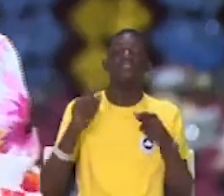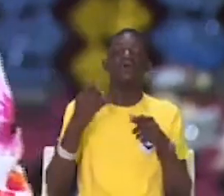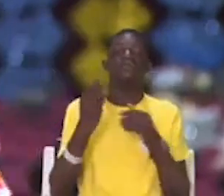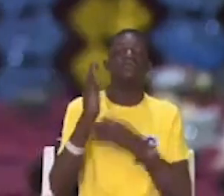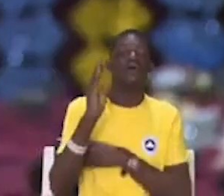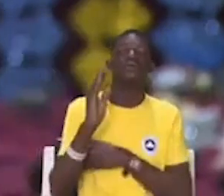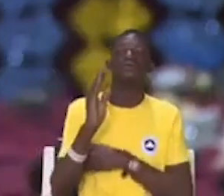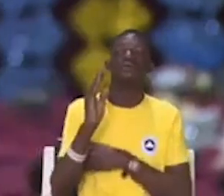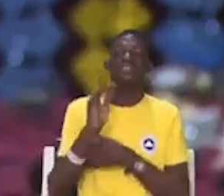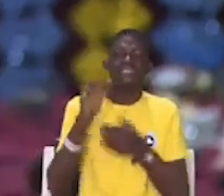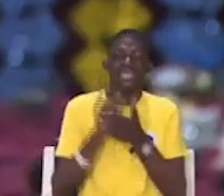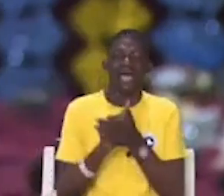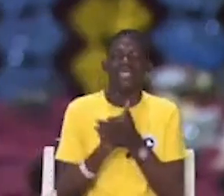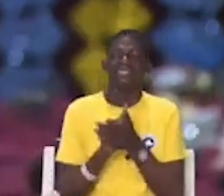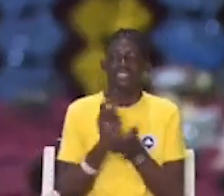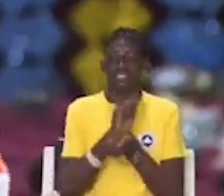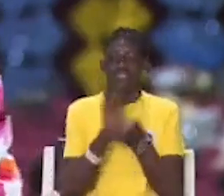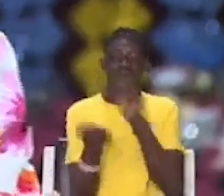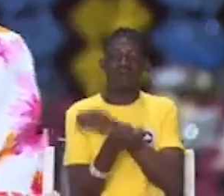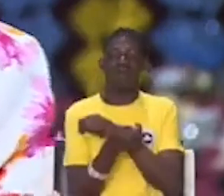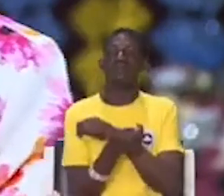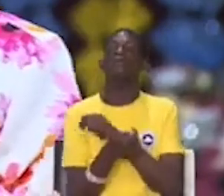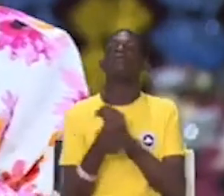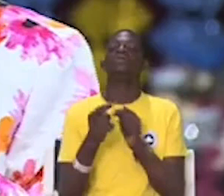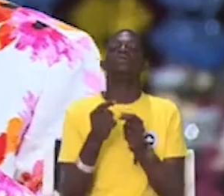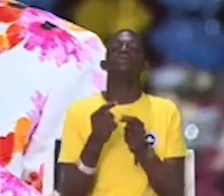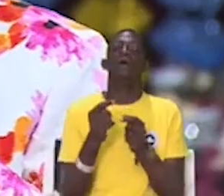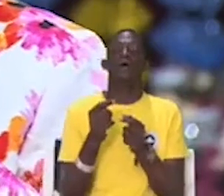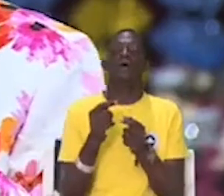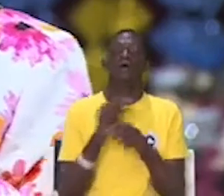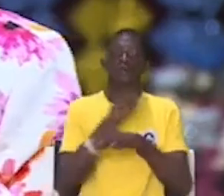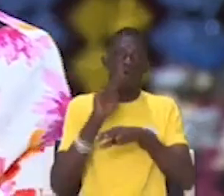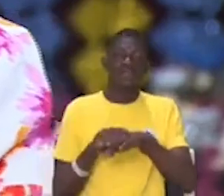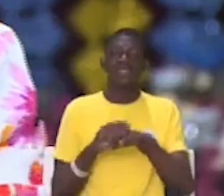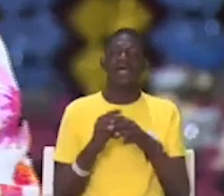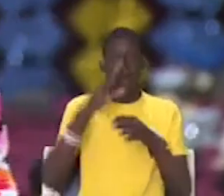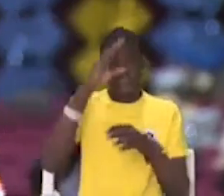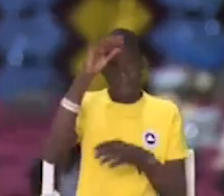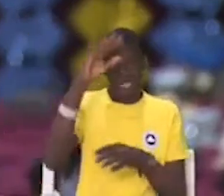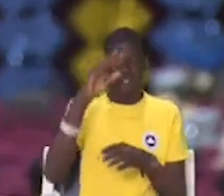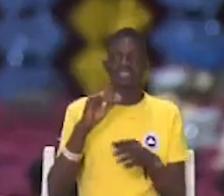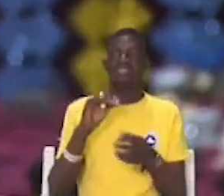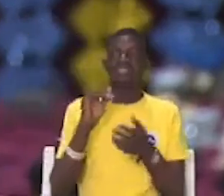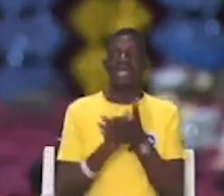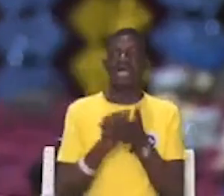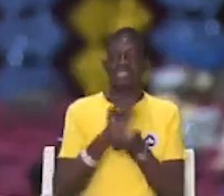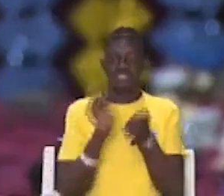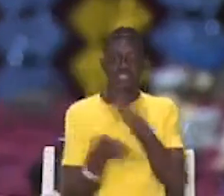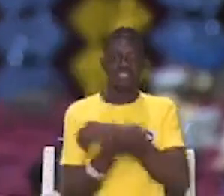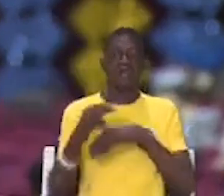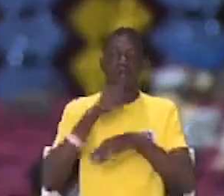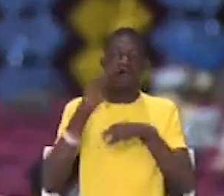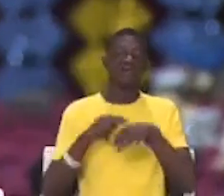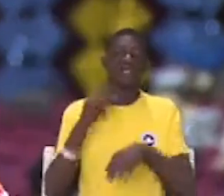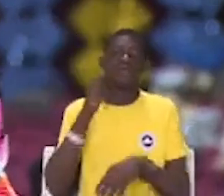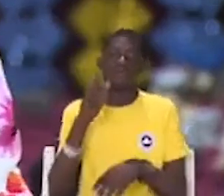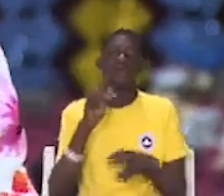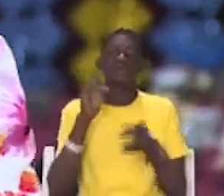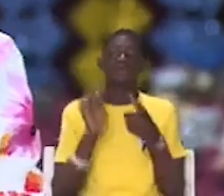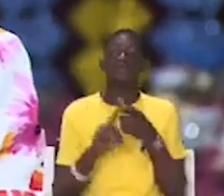God that turns an ordinary man, that turns an ordinary woman to